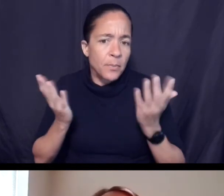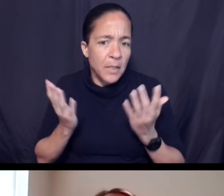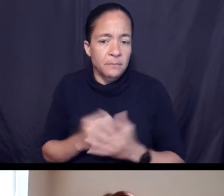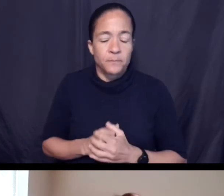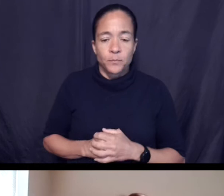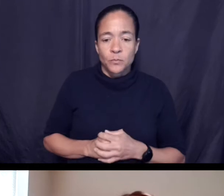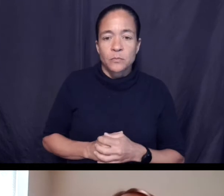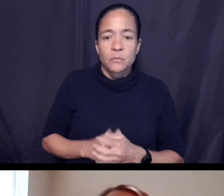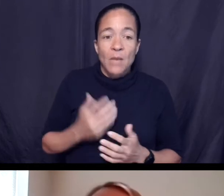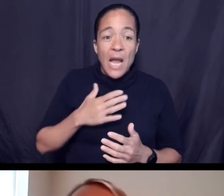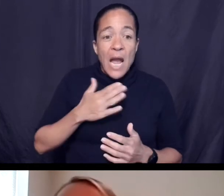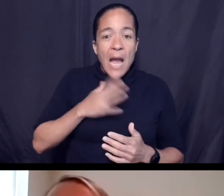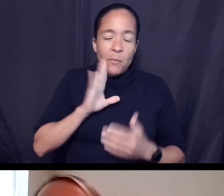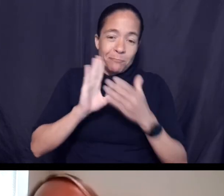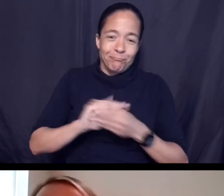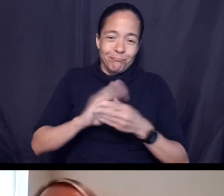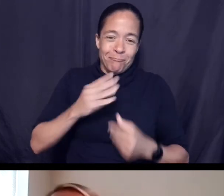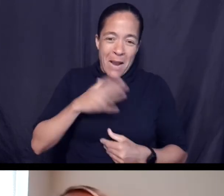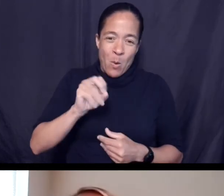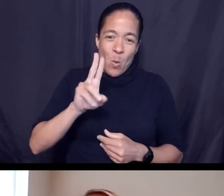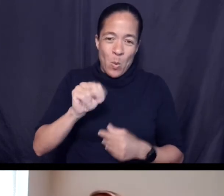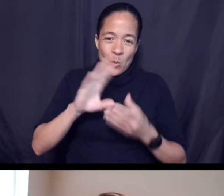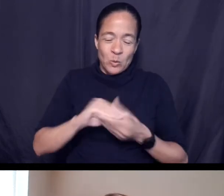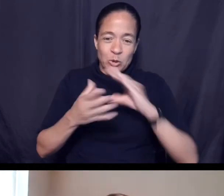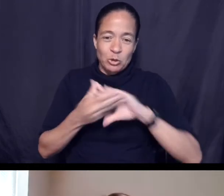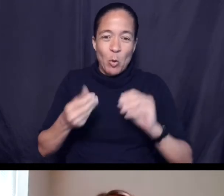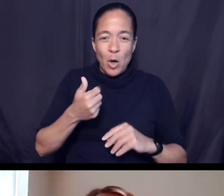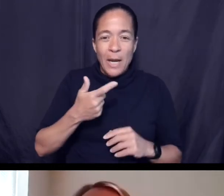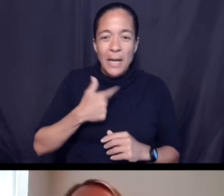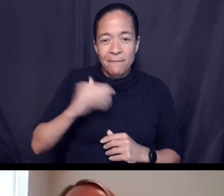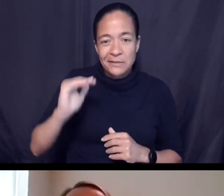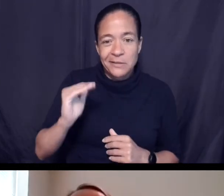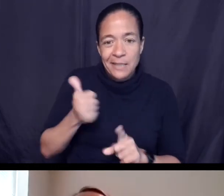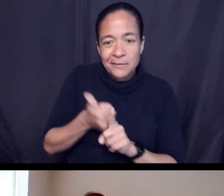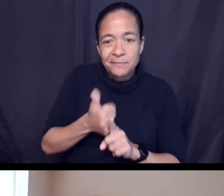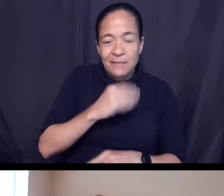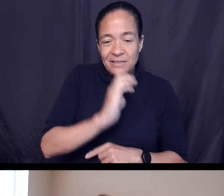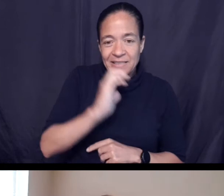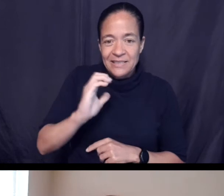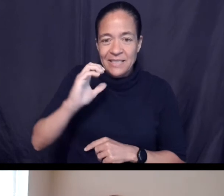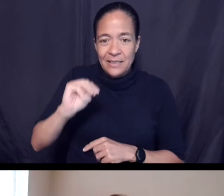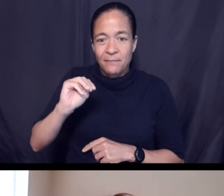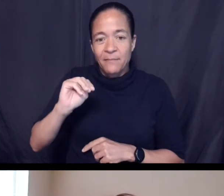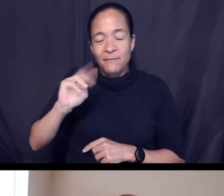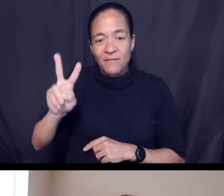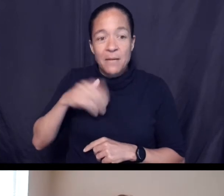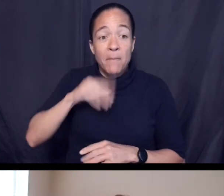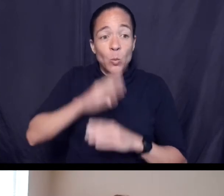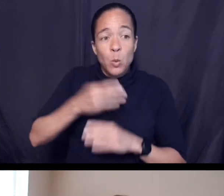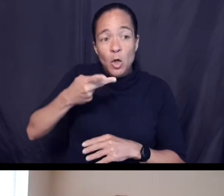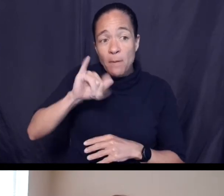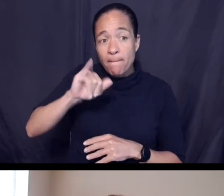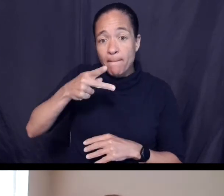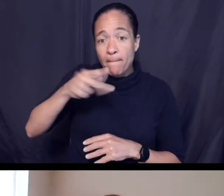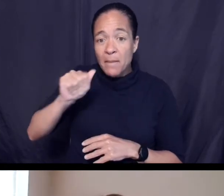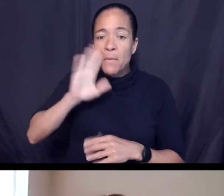So I'm going to start actually with my own story. As I said, I'm a congenital CMV mom myself. My daughter, Pippa, is going